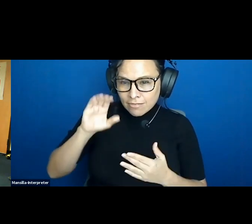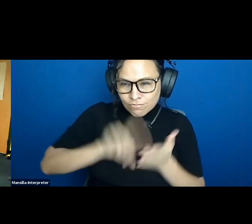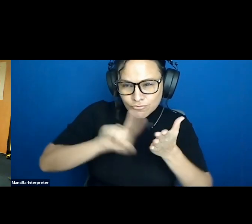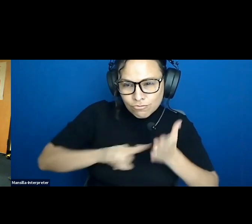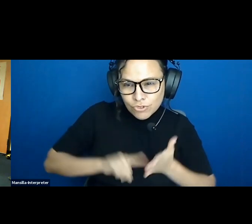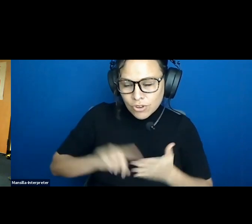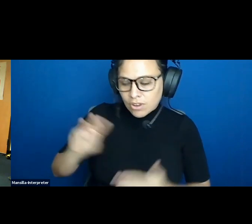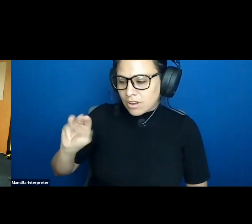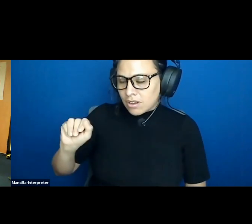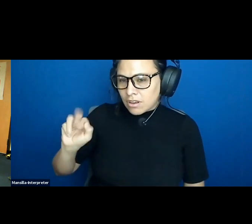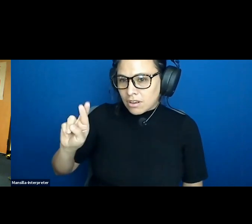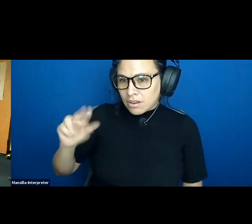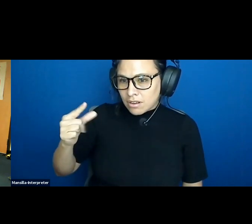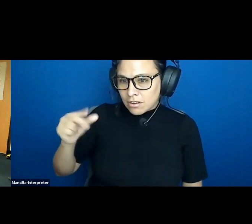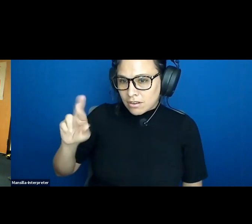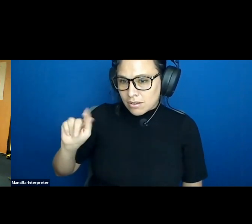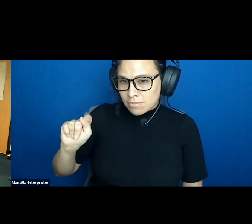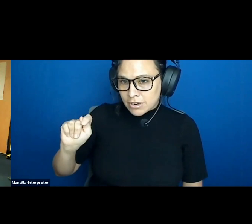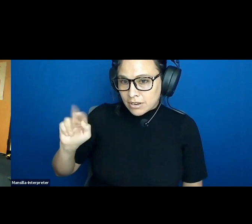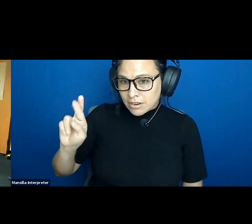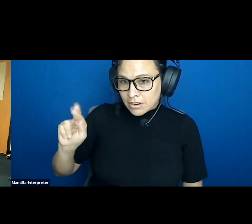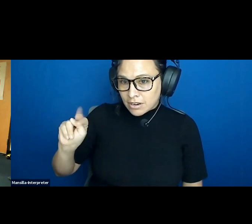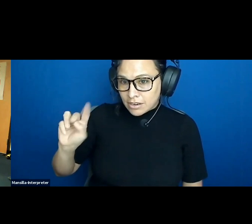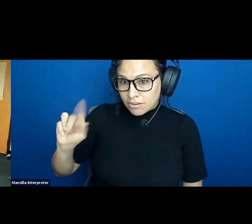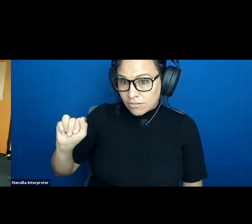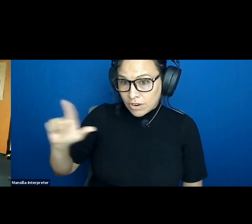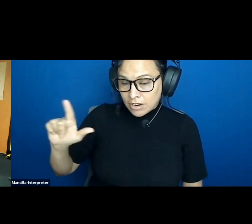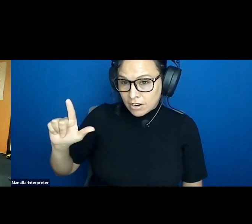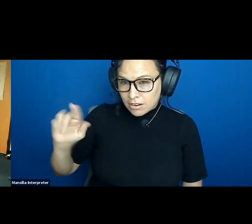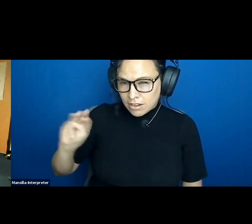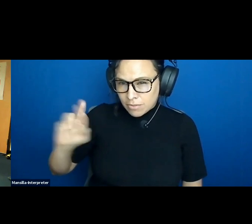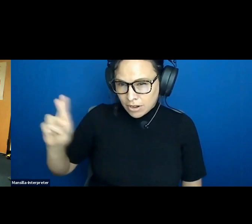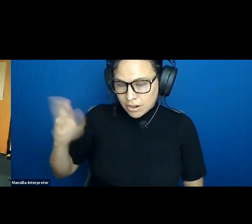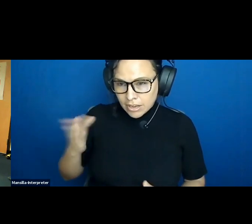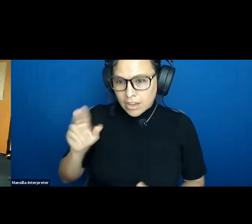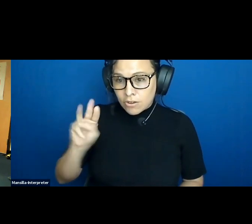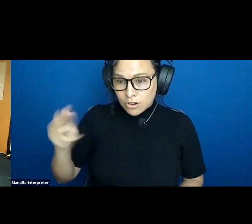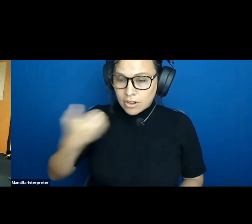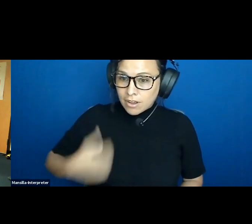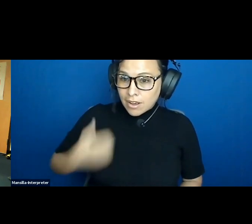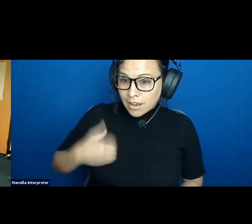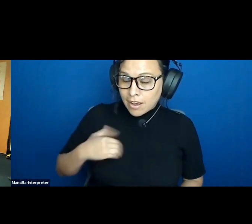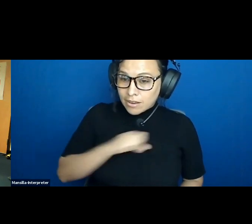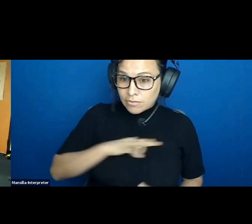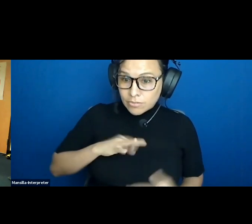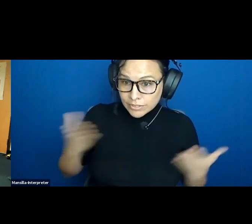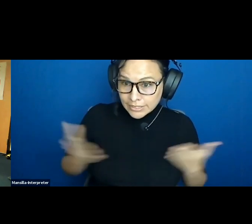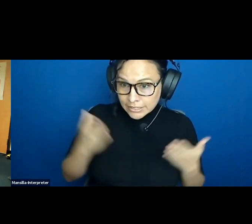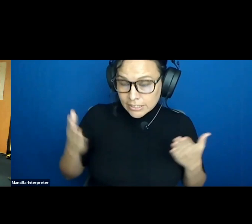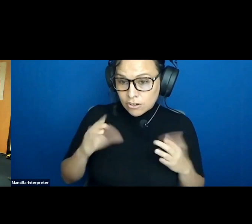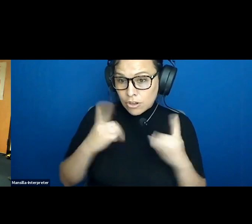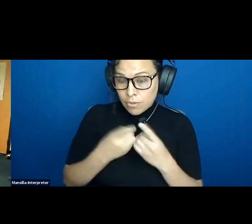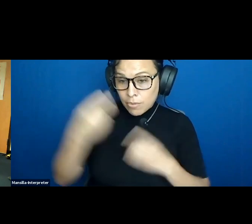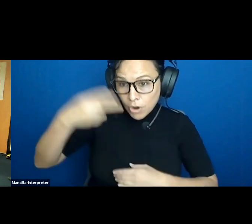Randall's archives at UNM. I'm Liz Hutchison. I'm a faculty in the Department of History and